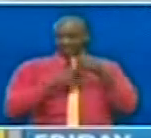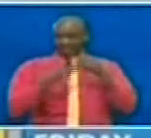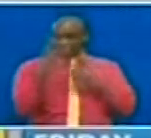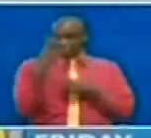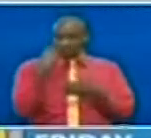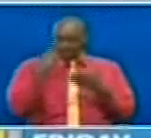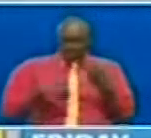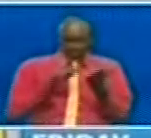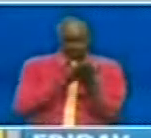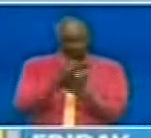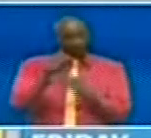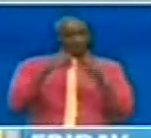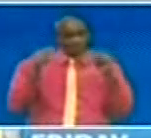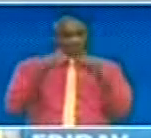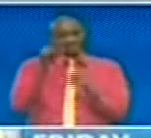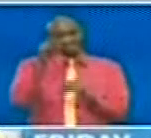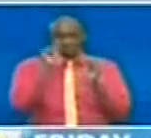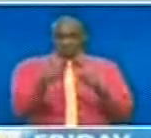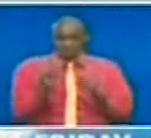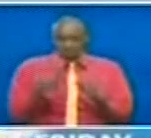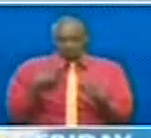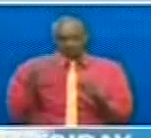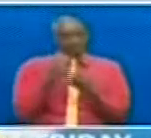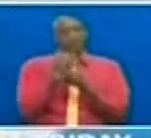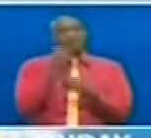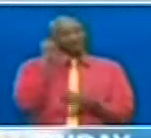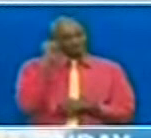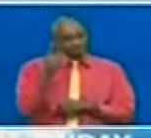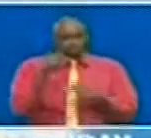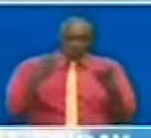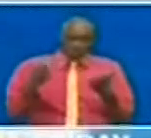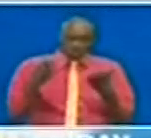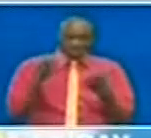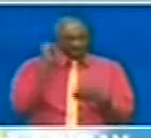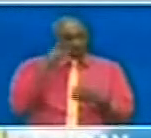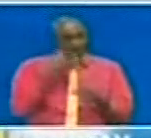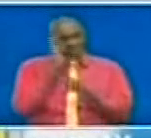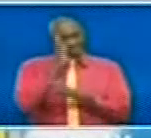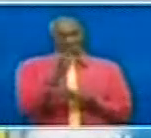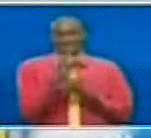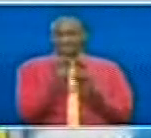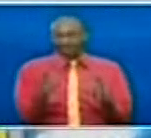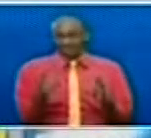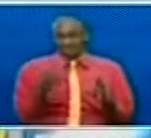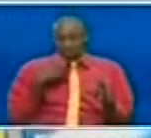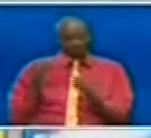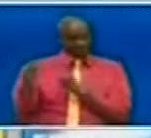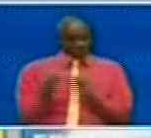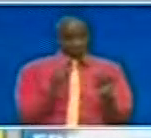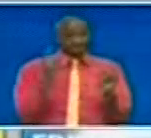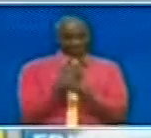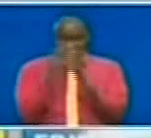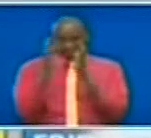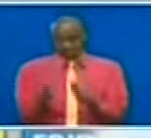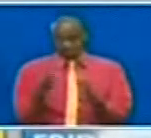of publication of a statement that is likely to be understood directly or indirectly as encouraging or introducing another person